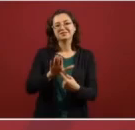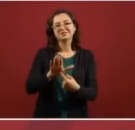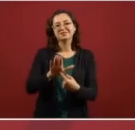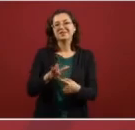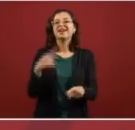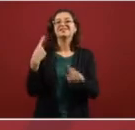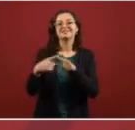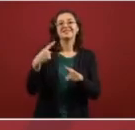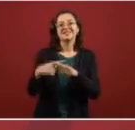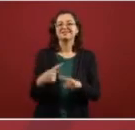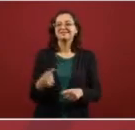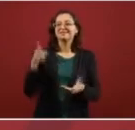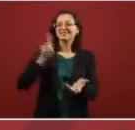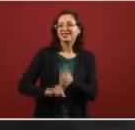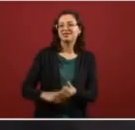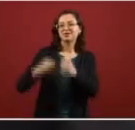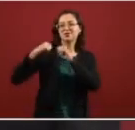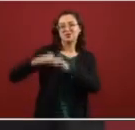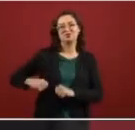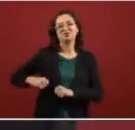Bolivia. Entonces,